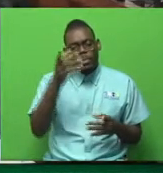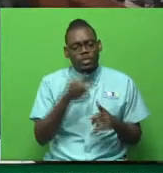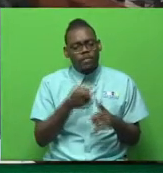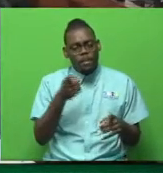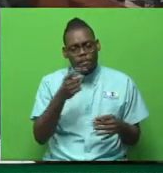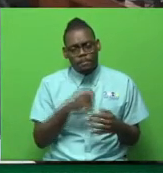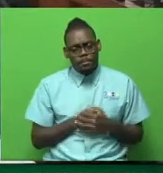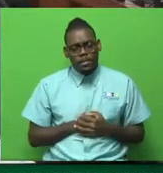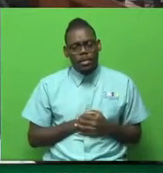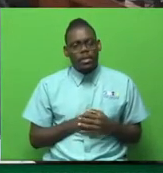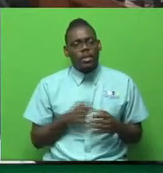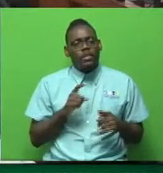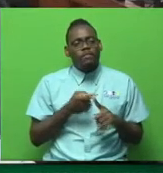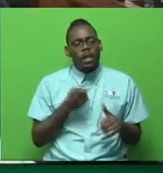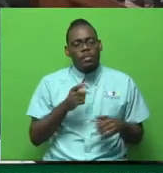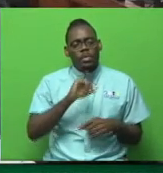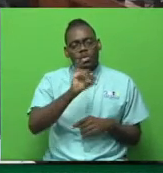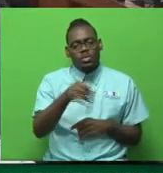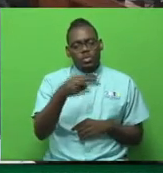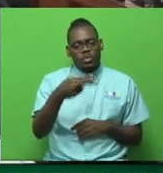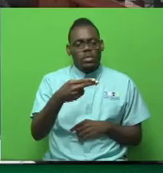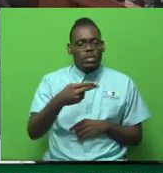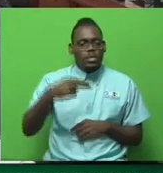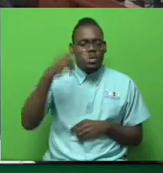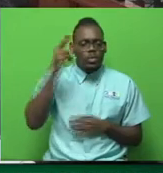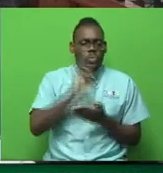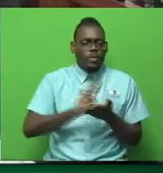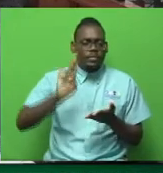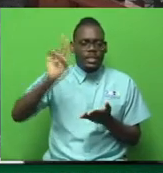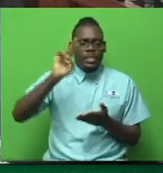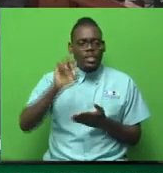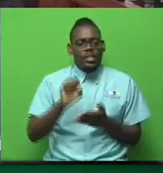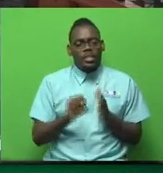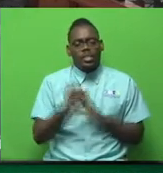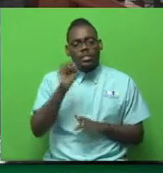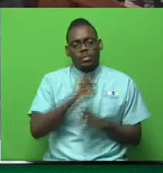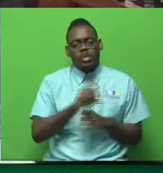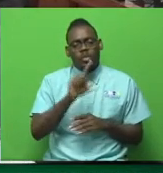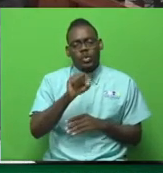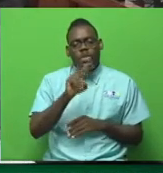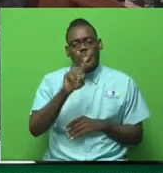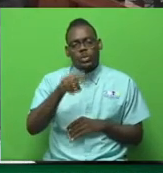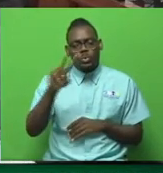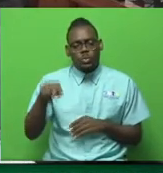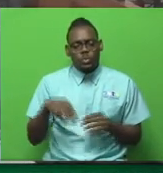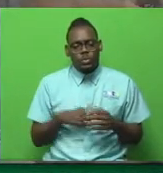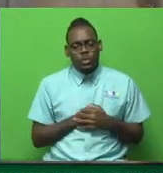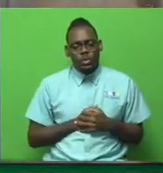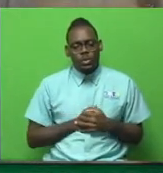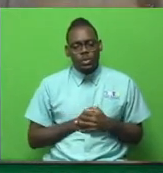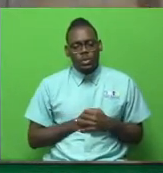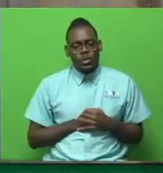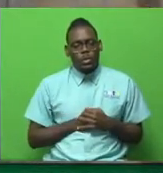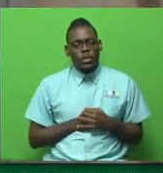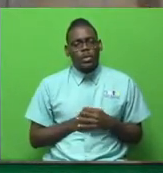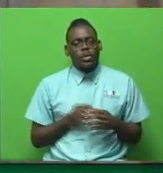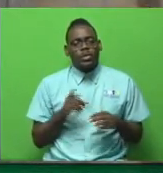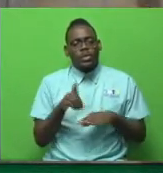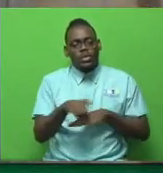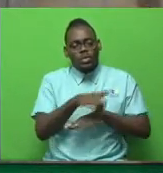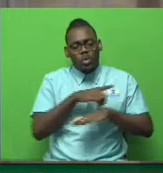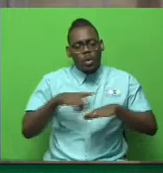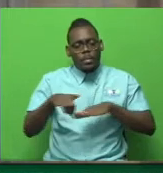coronavirus Center 26 September 2022. Dominica is at 105